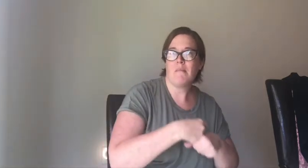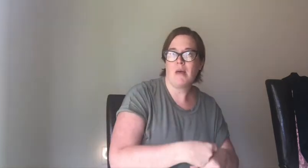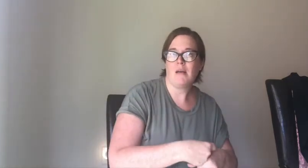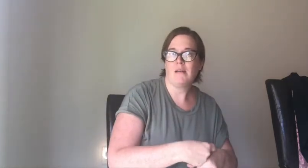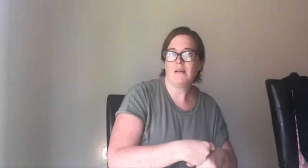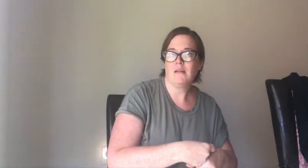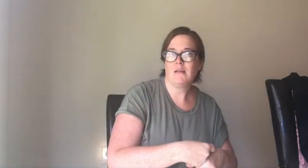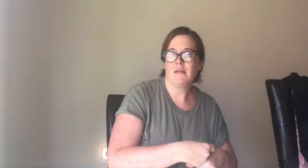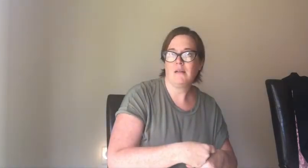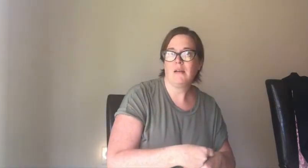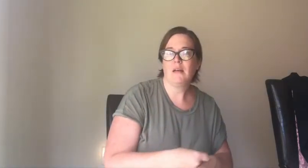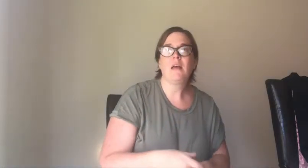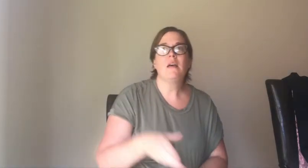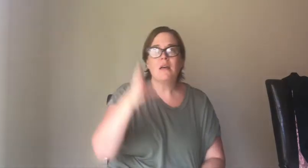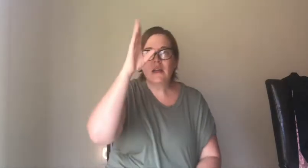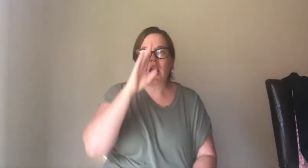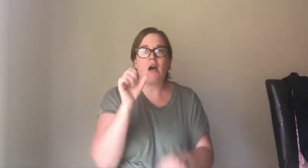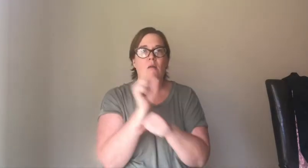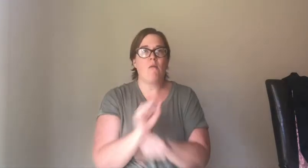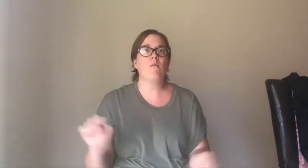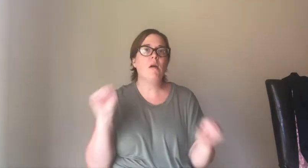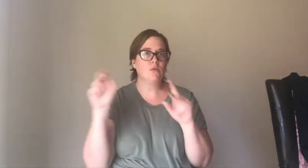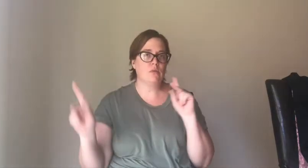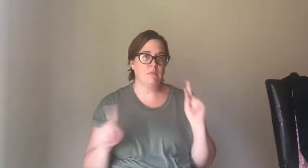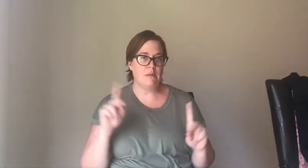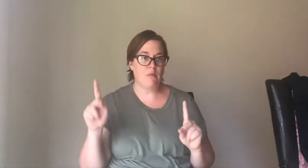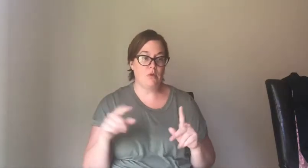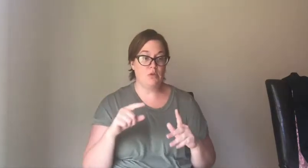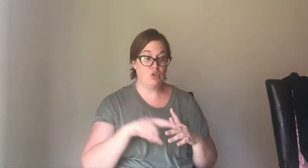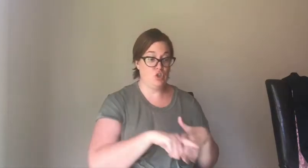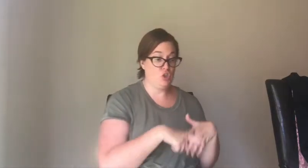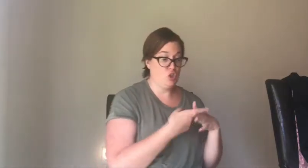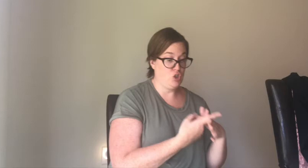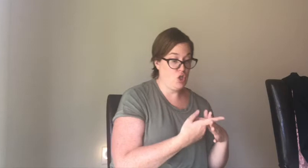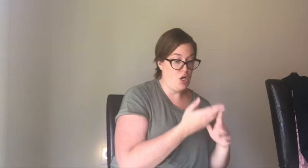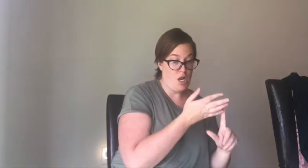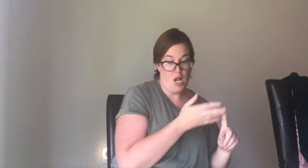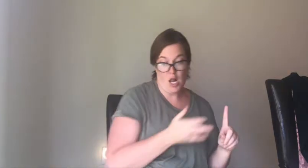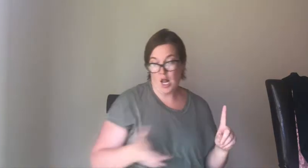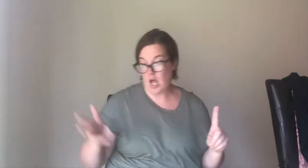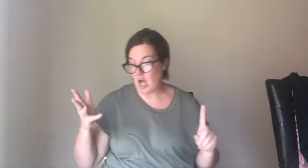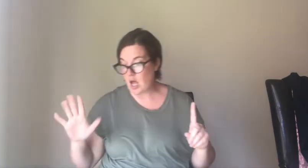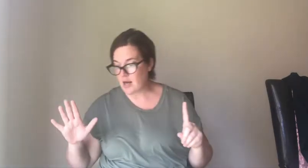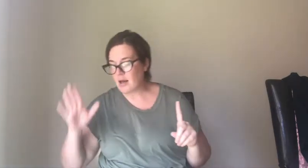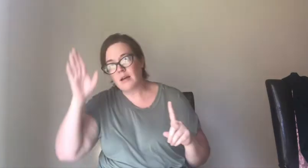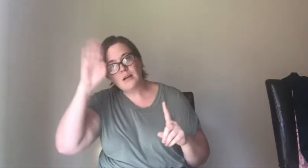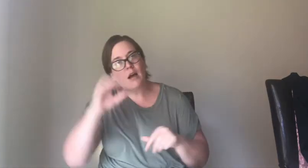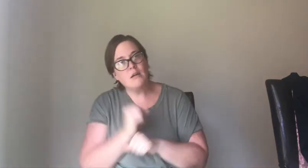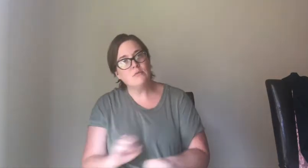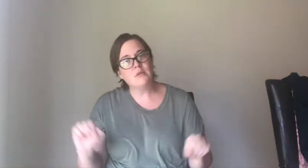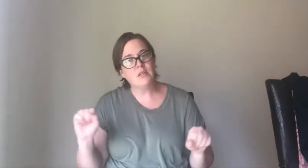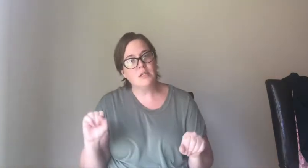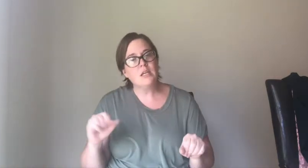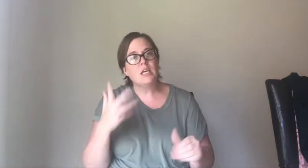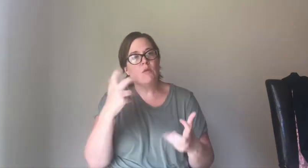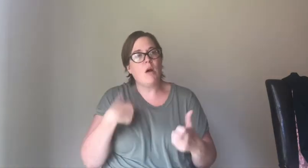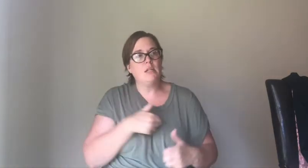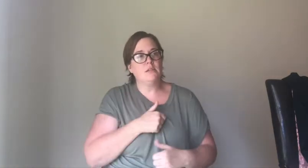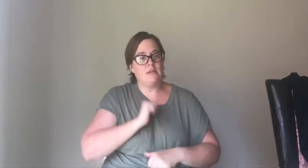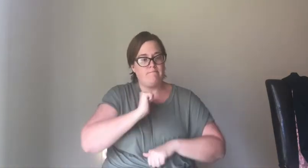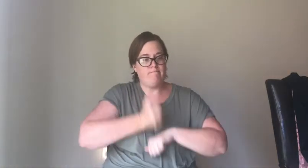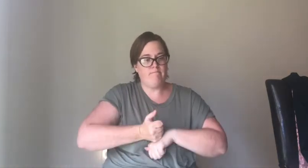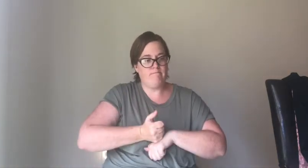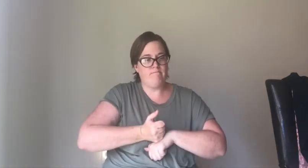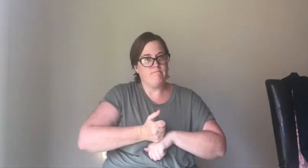system and create a different system in Egypt so people live a little bit better there. That's not what he sends. He says, I'm sending you to rescue my people because I've heard the cry of